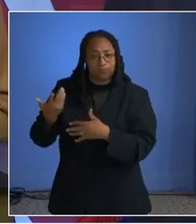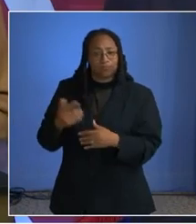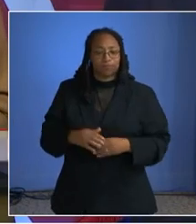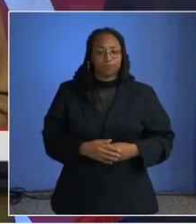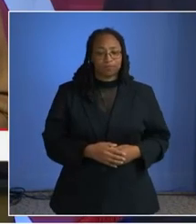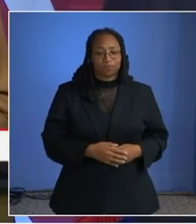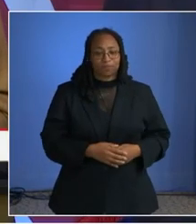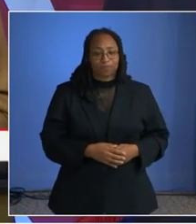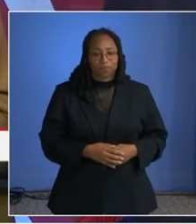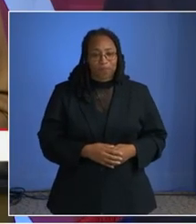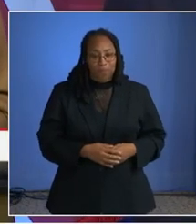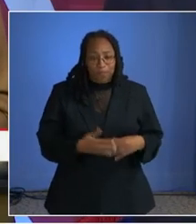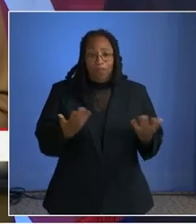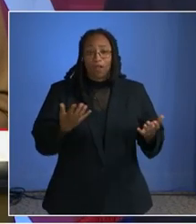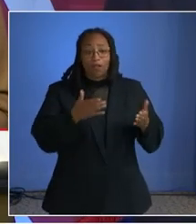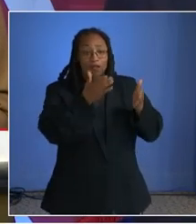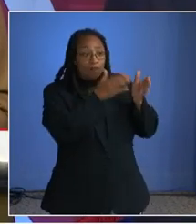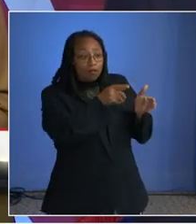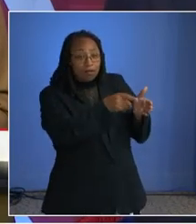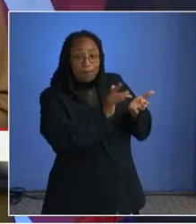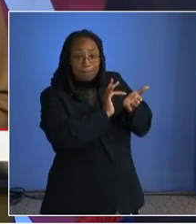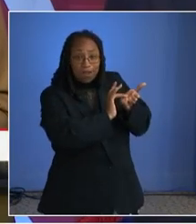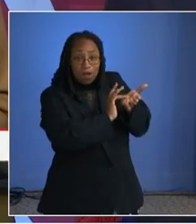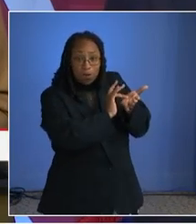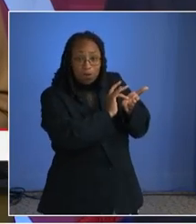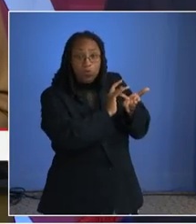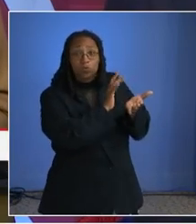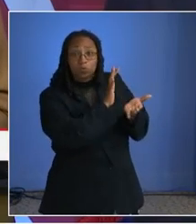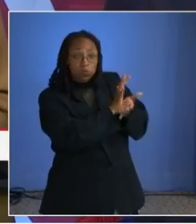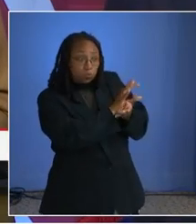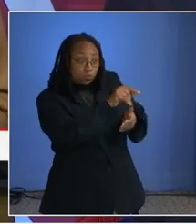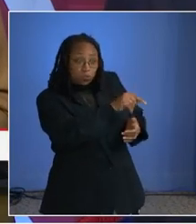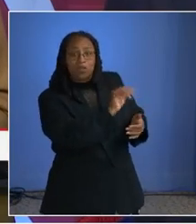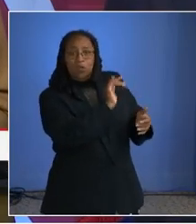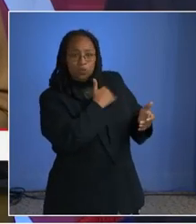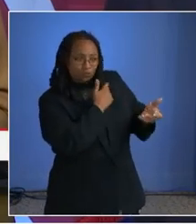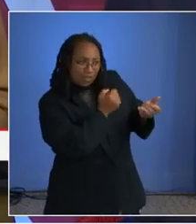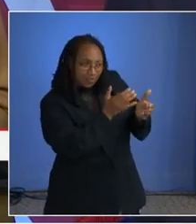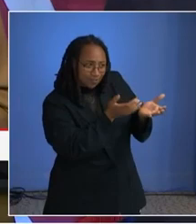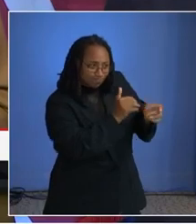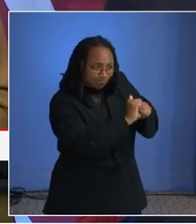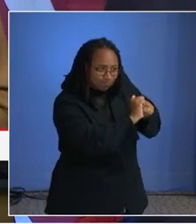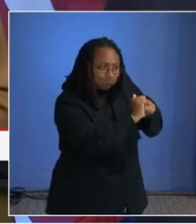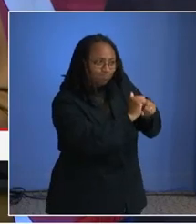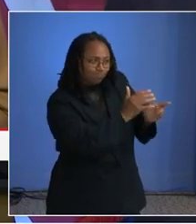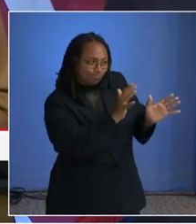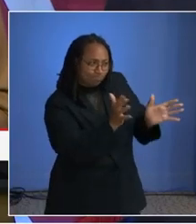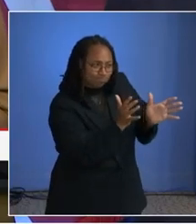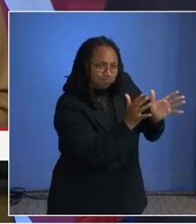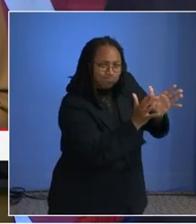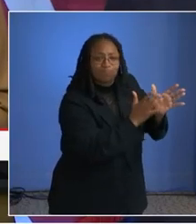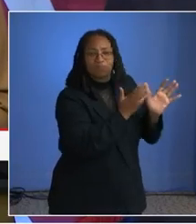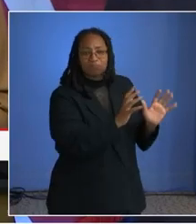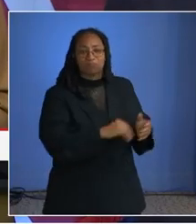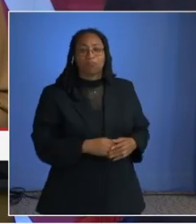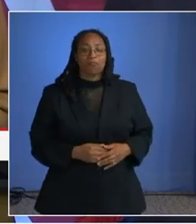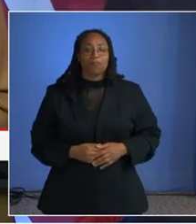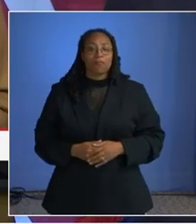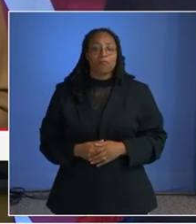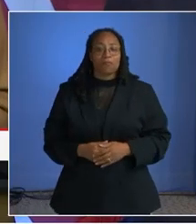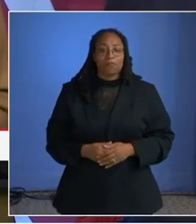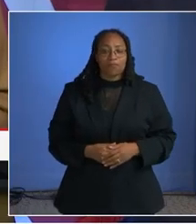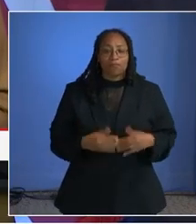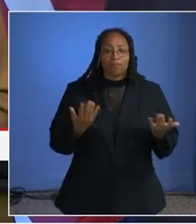in public safety and justice for a number of reasons. One, we want people who live here to have pathways to the middle class